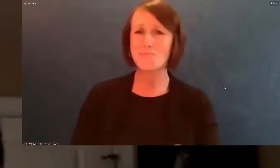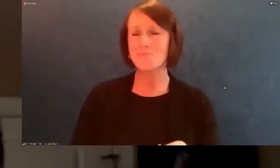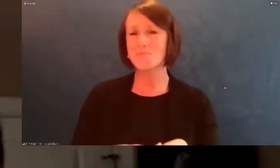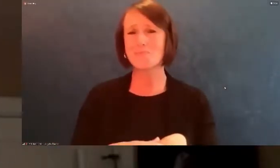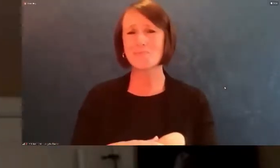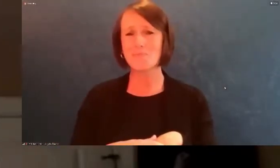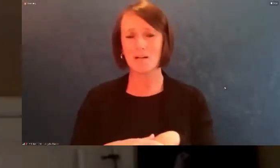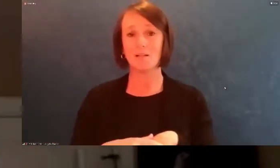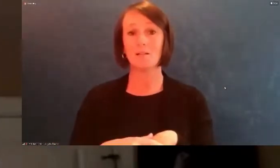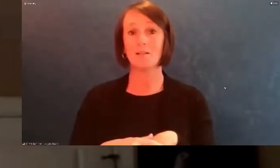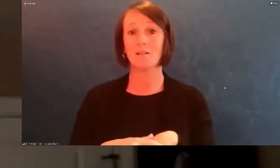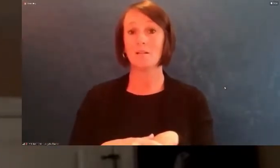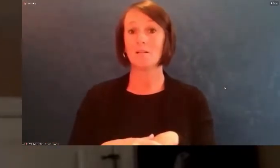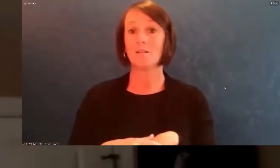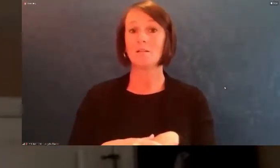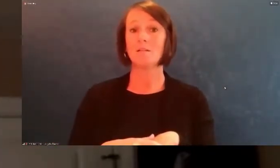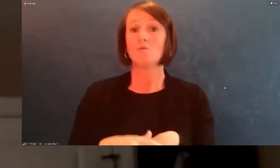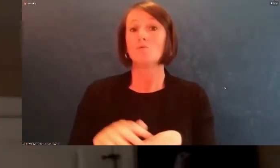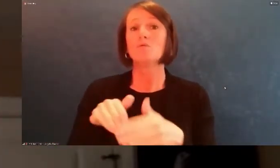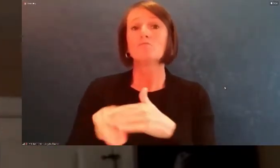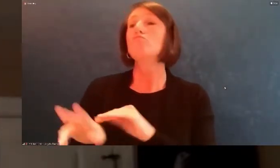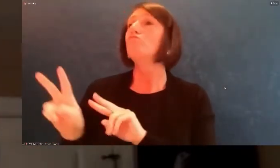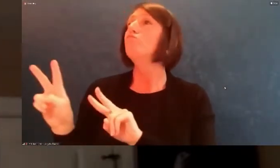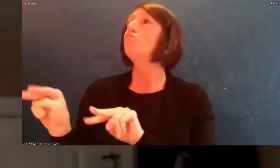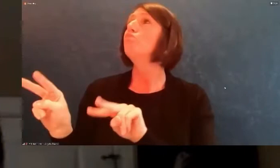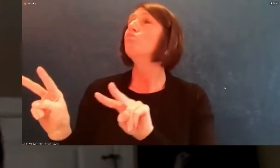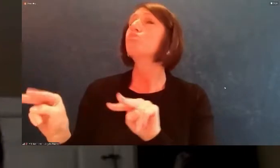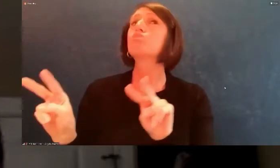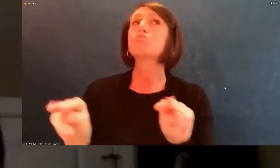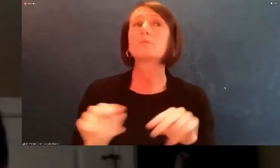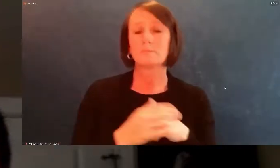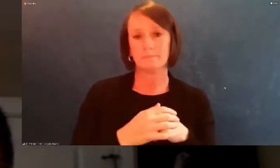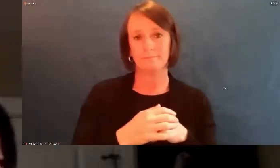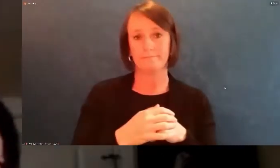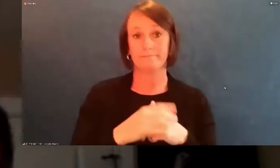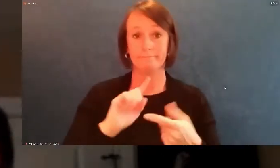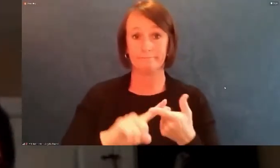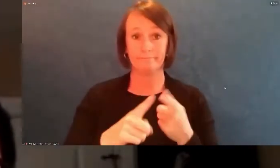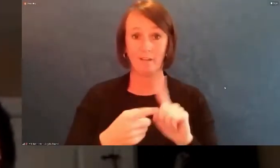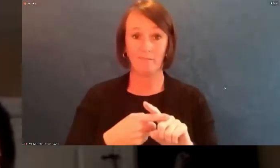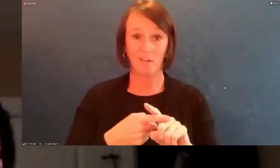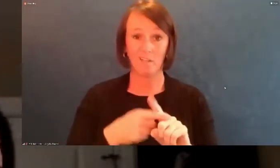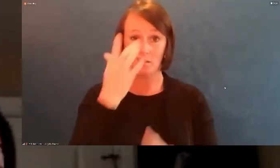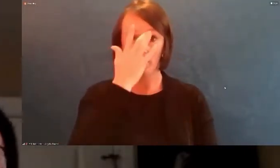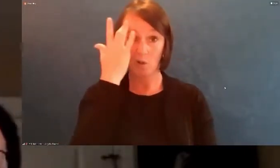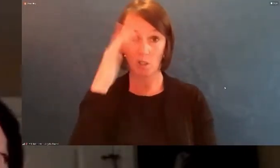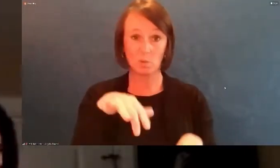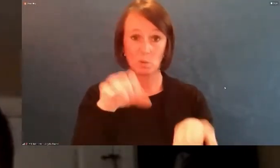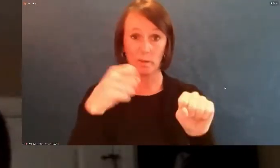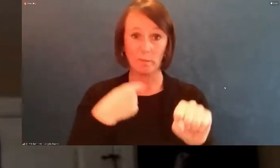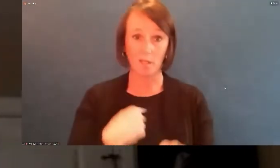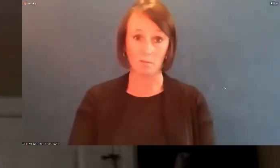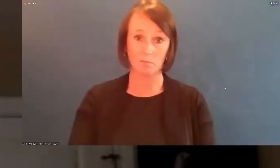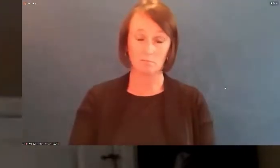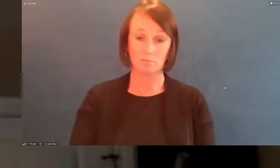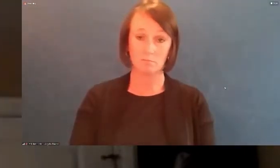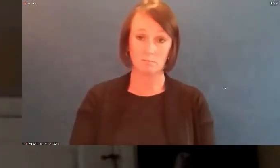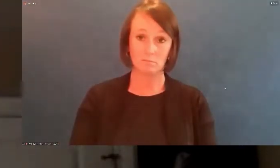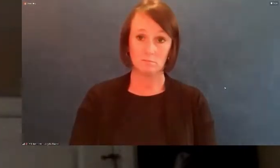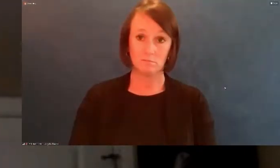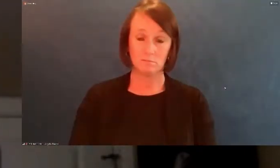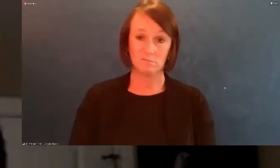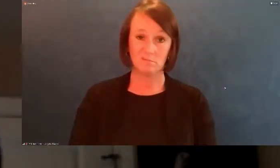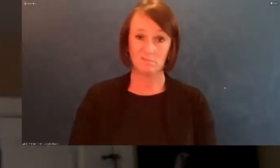you. This is very gentle. So my friend forgot to pick me up. Let's be honest. Okay. Enough time has passed. We've